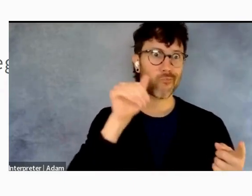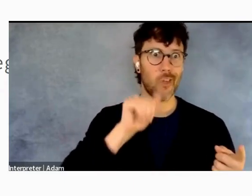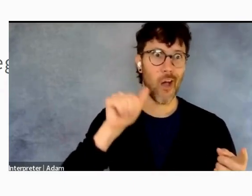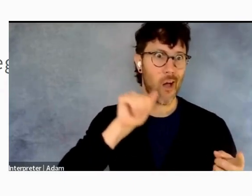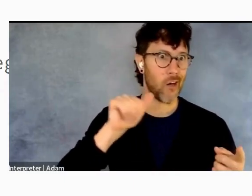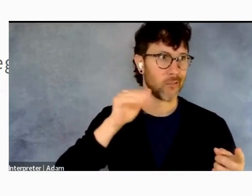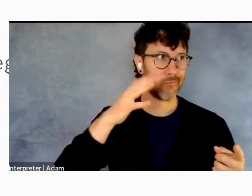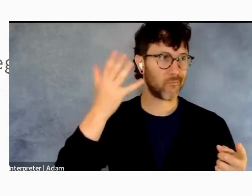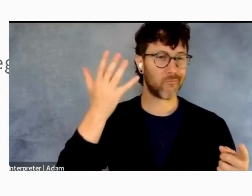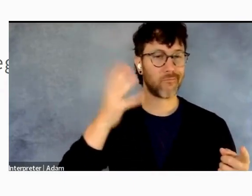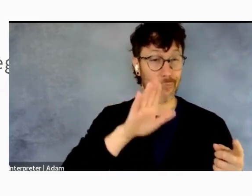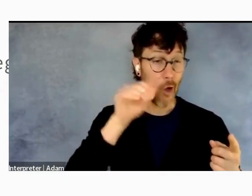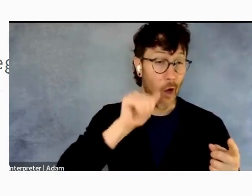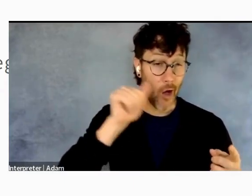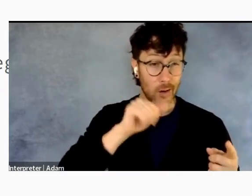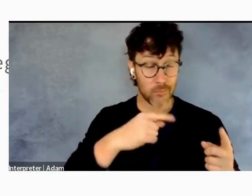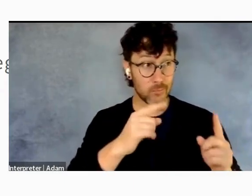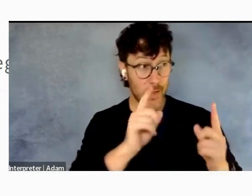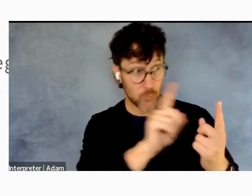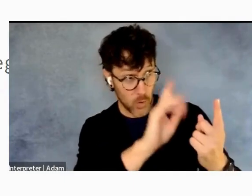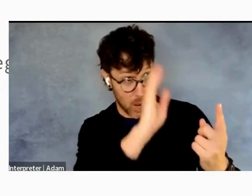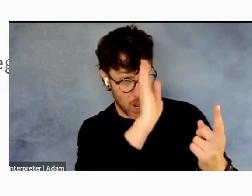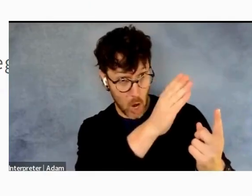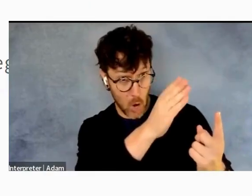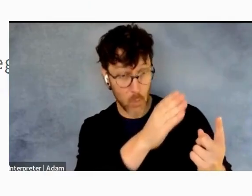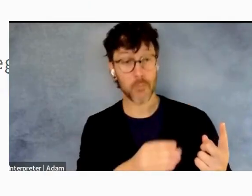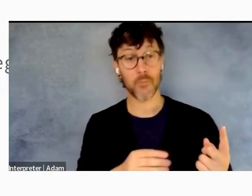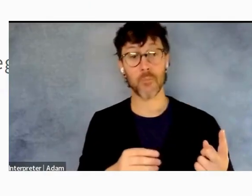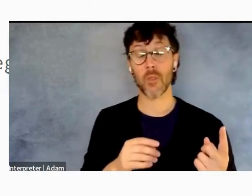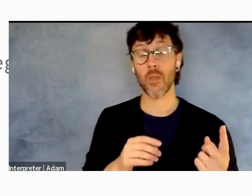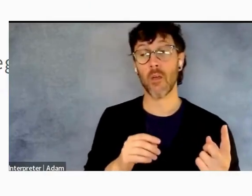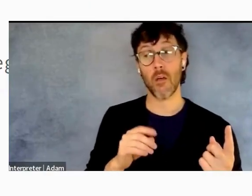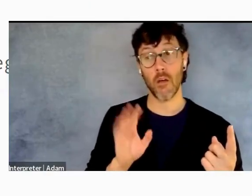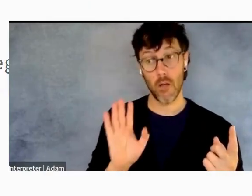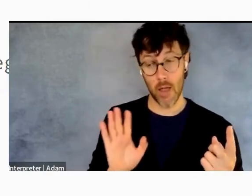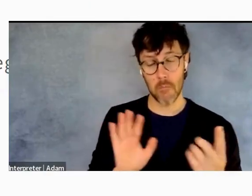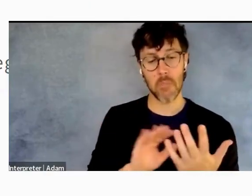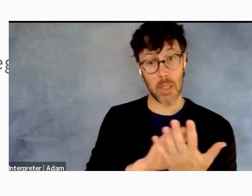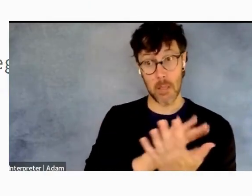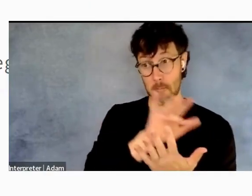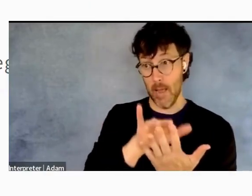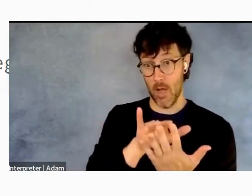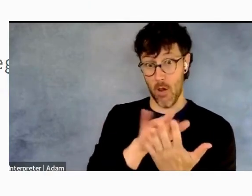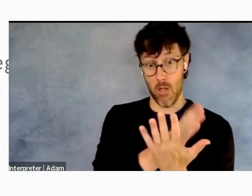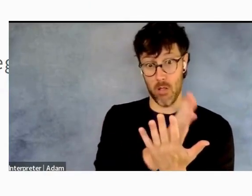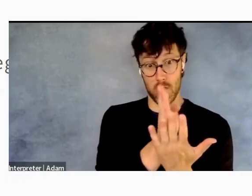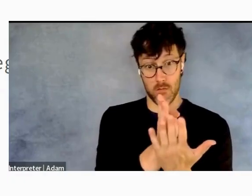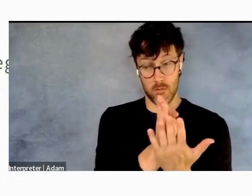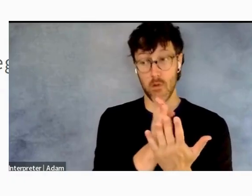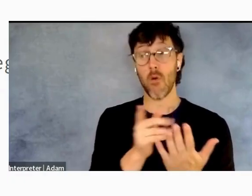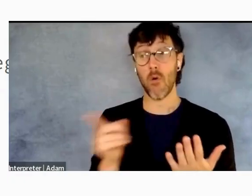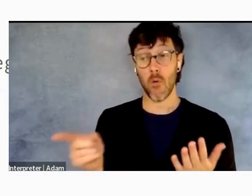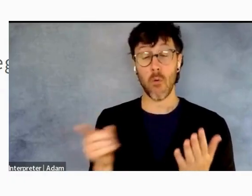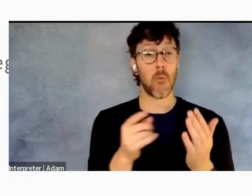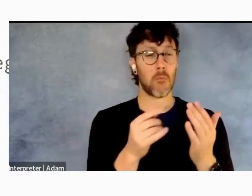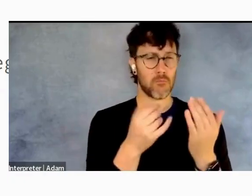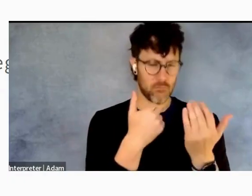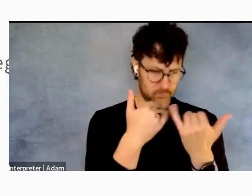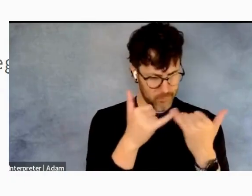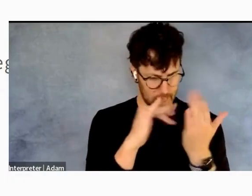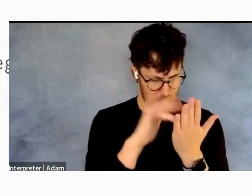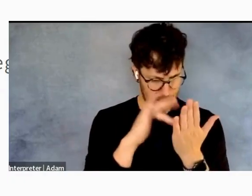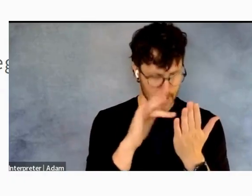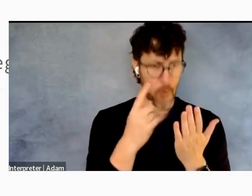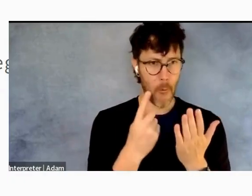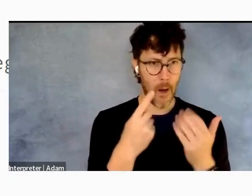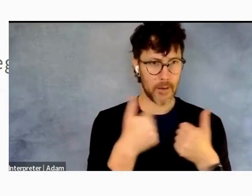say hello to your aunt. The middle part is that you will play one game. The